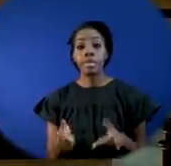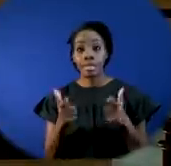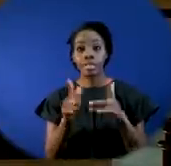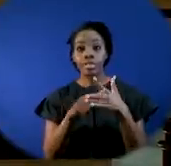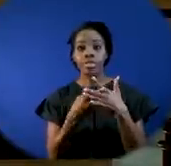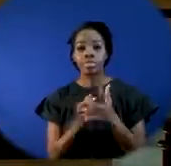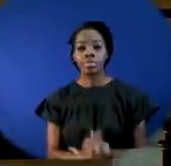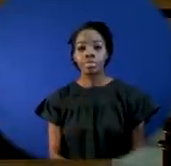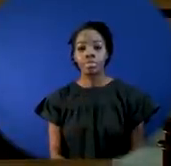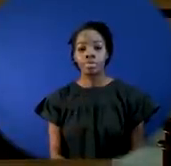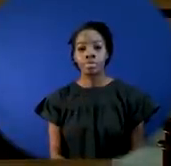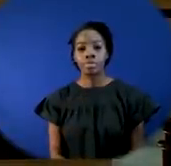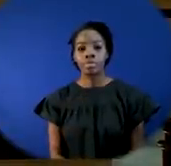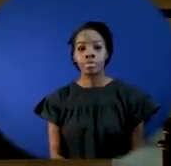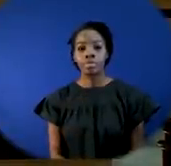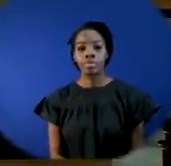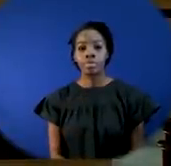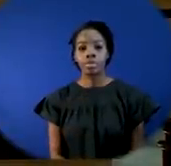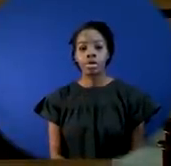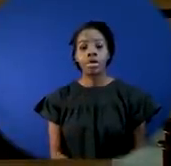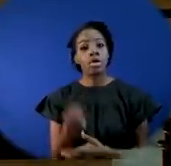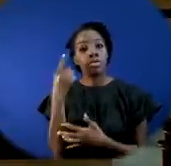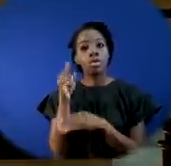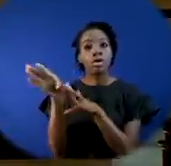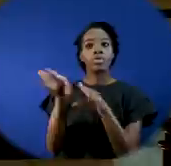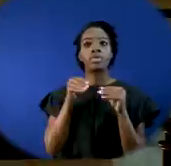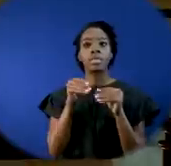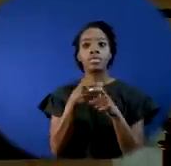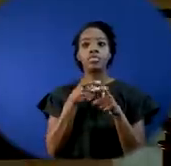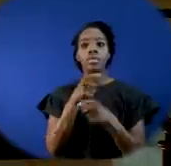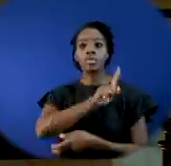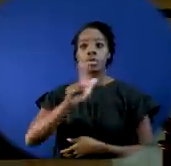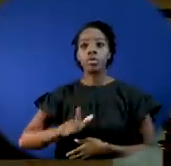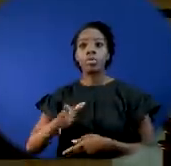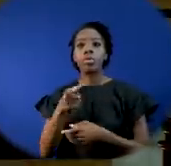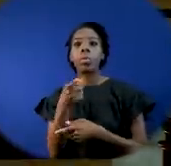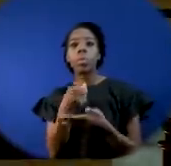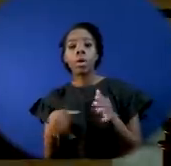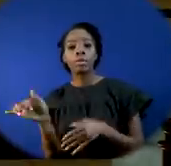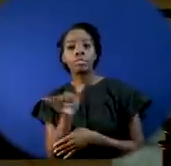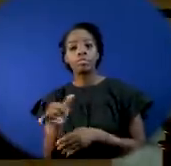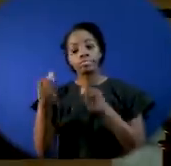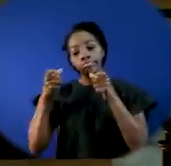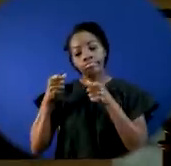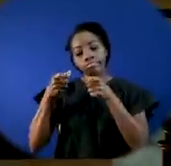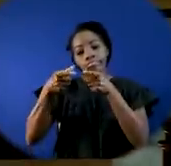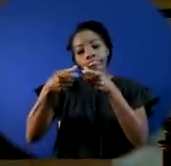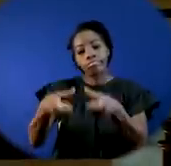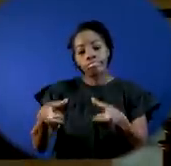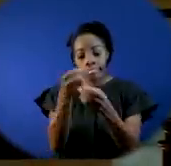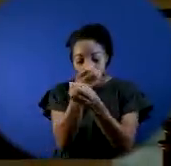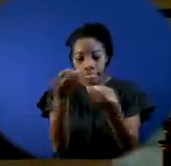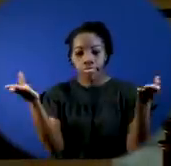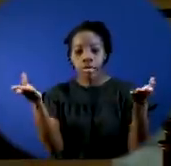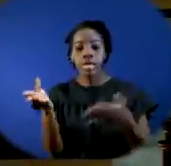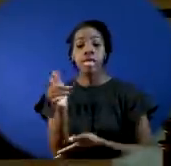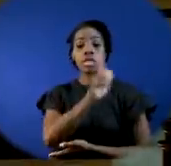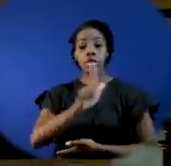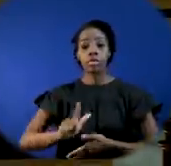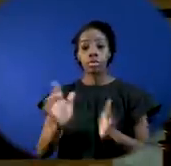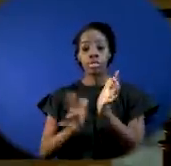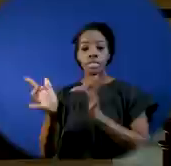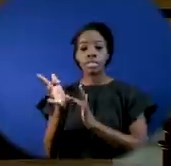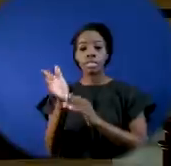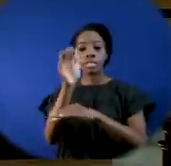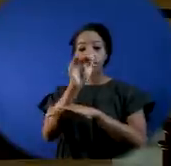begin. For I received from the Lord what I also handed on to you, that the Lord Jesus, on the